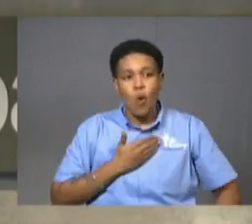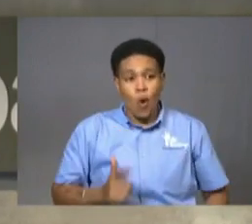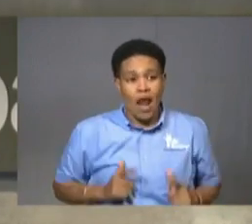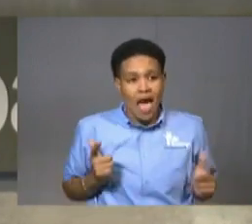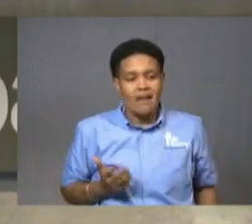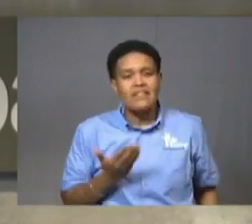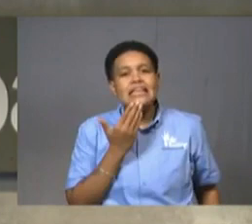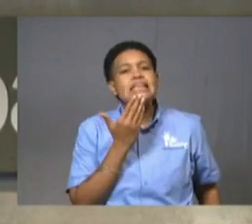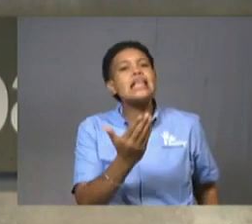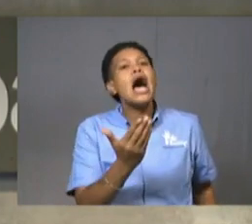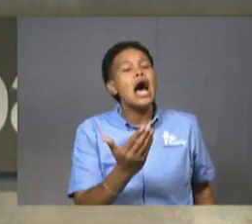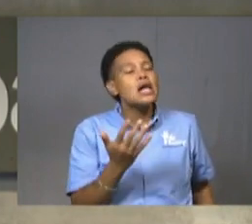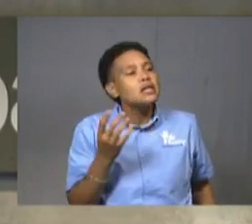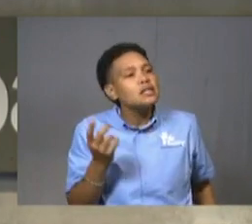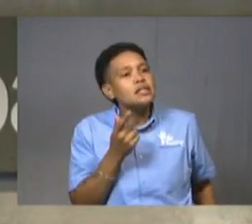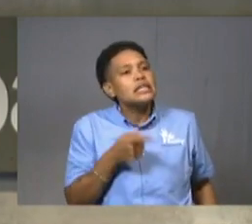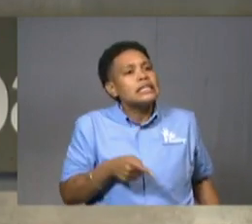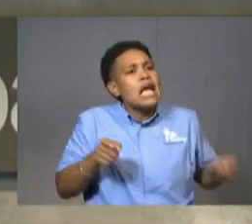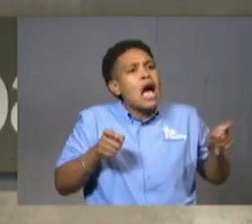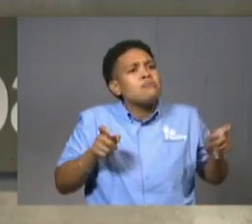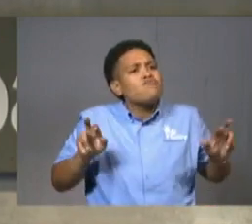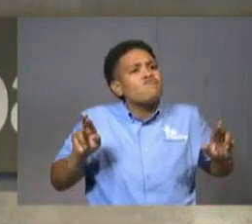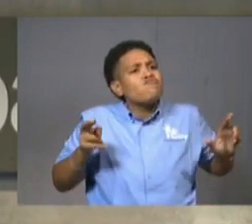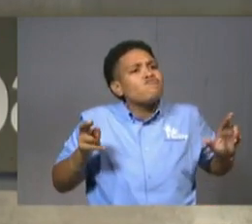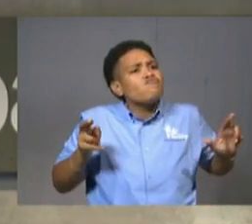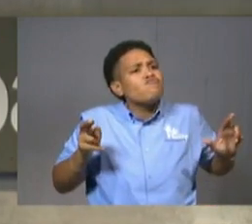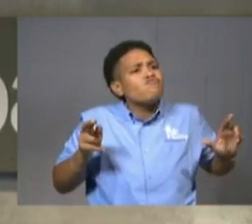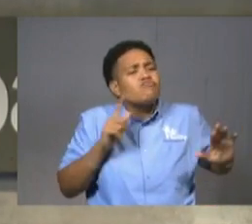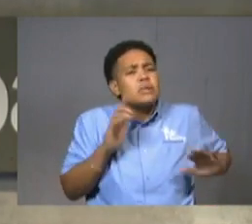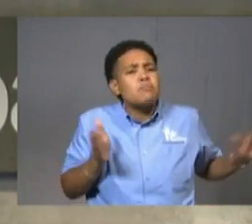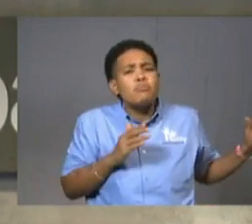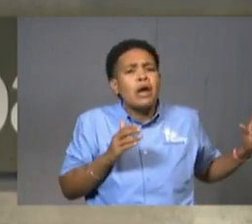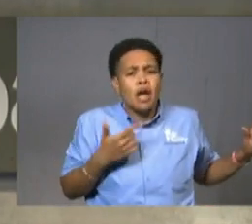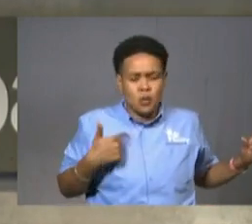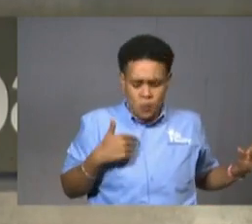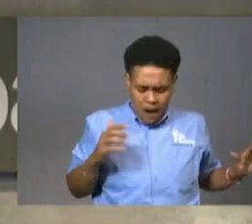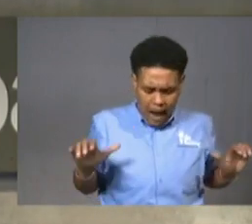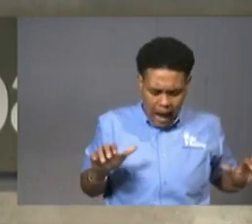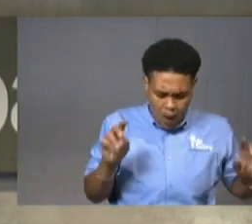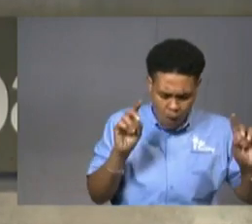Thankfully, this administration was prepared. We acted quickly and